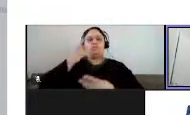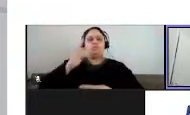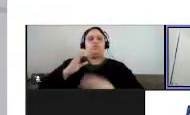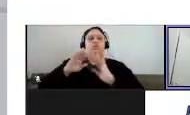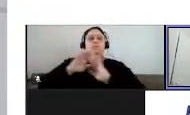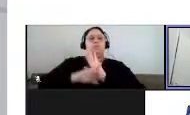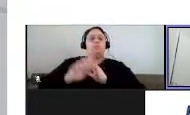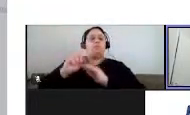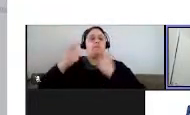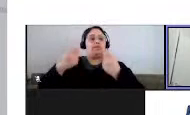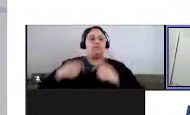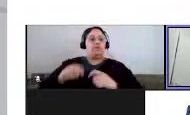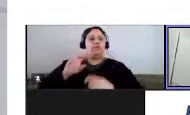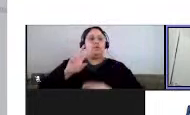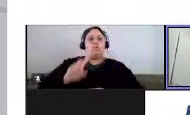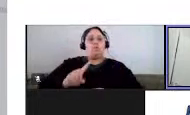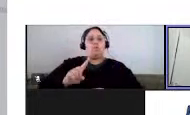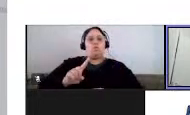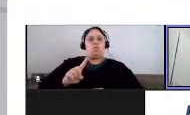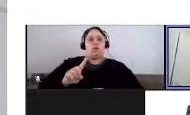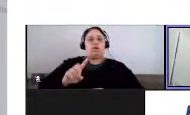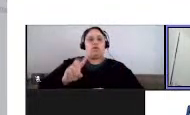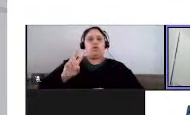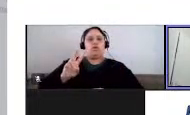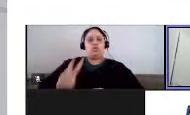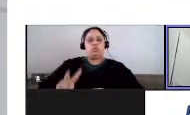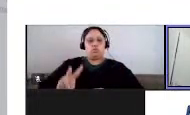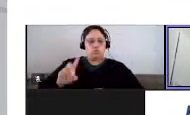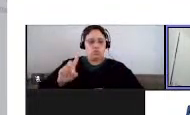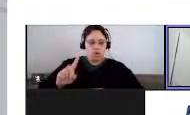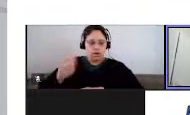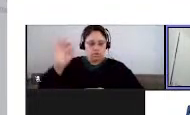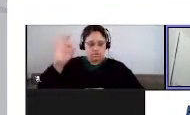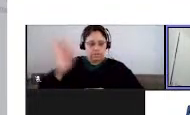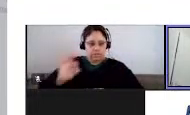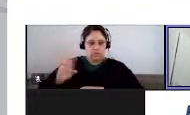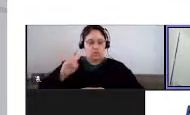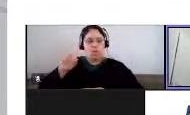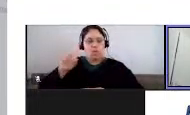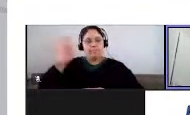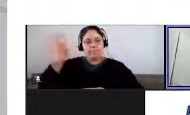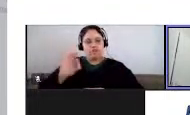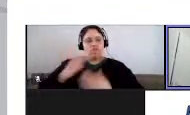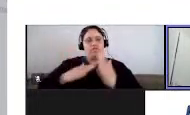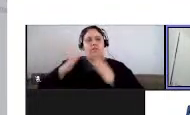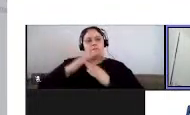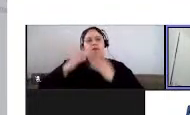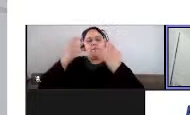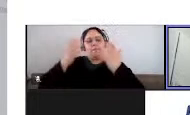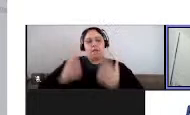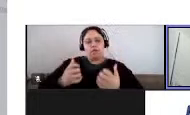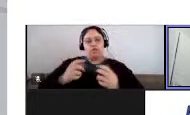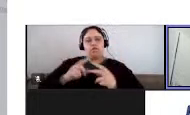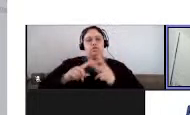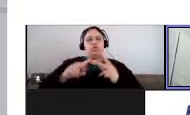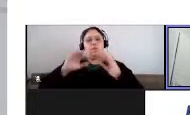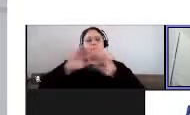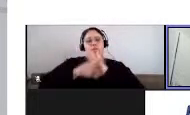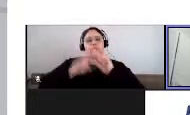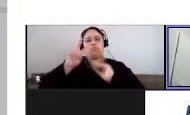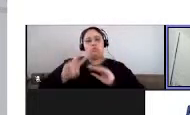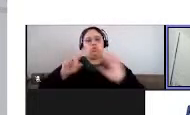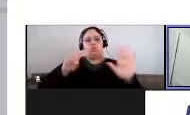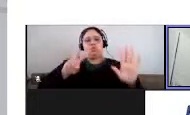one spent 21% of the main budget, program two spent 27%,